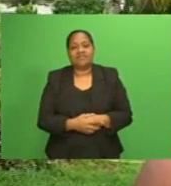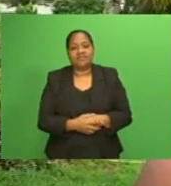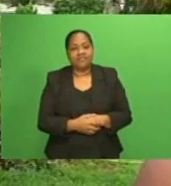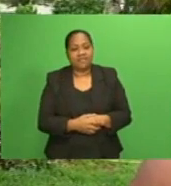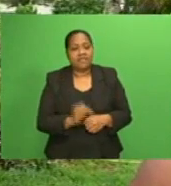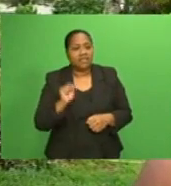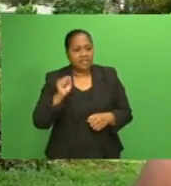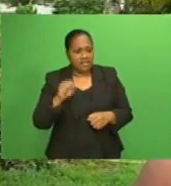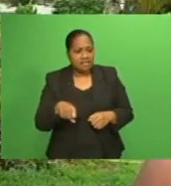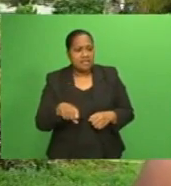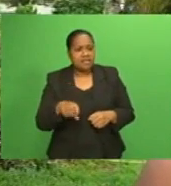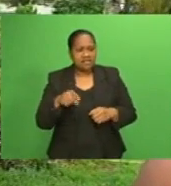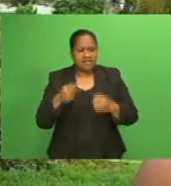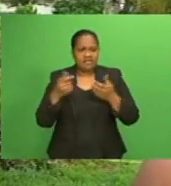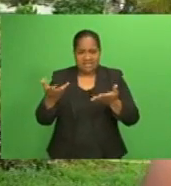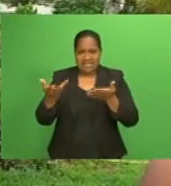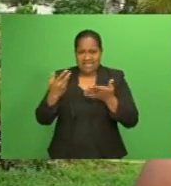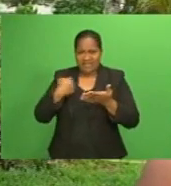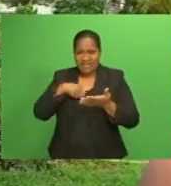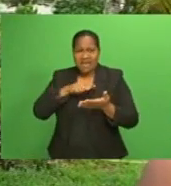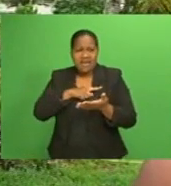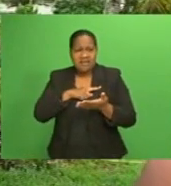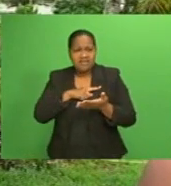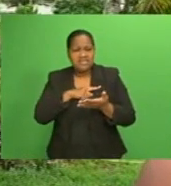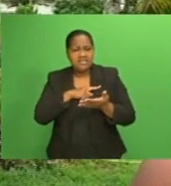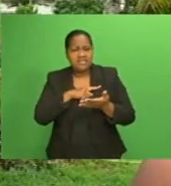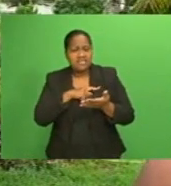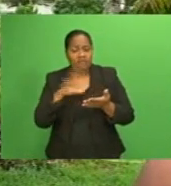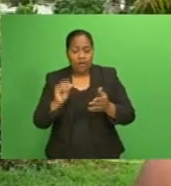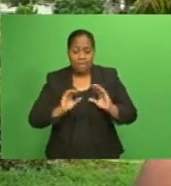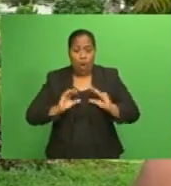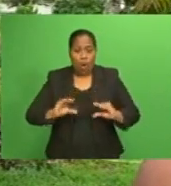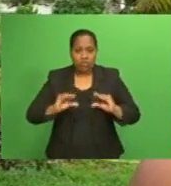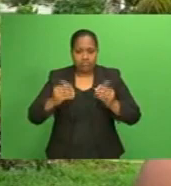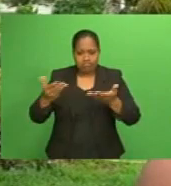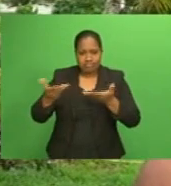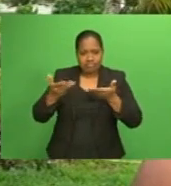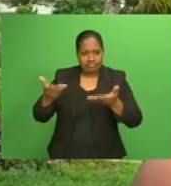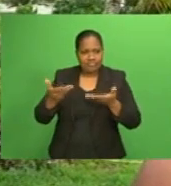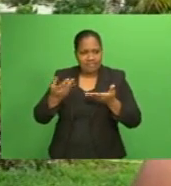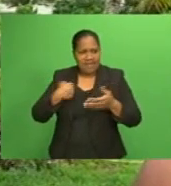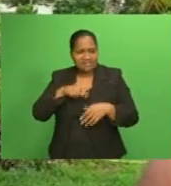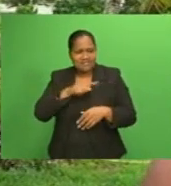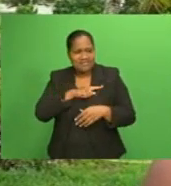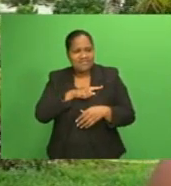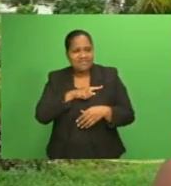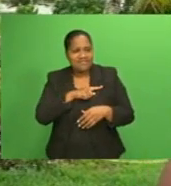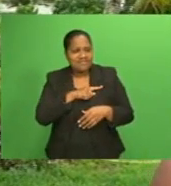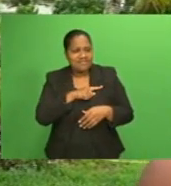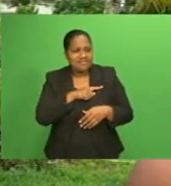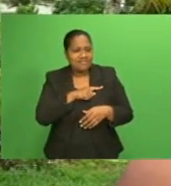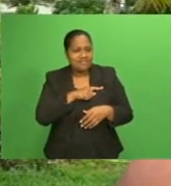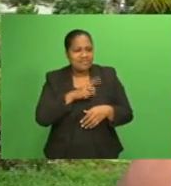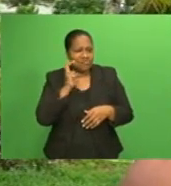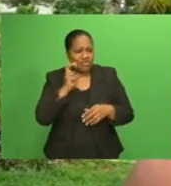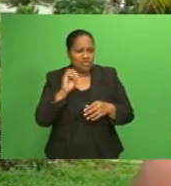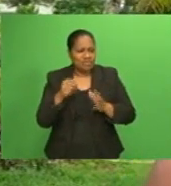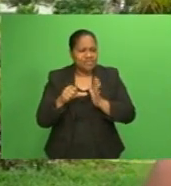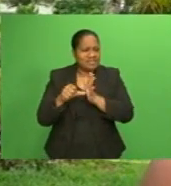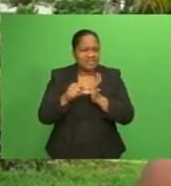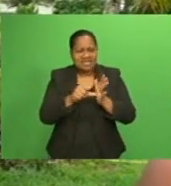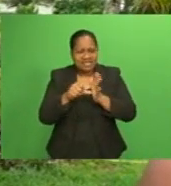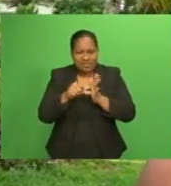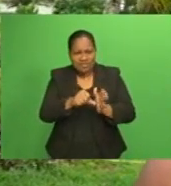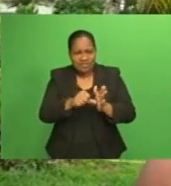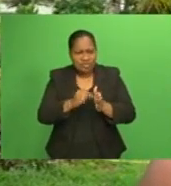program that given by us from the coaches. Following it, it's difficult to be walk alone, even